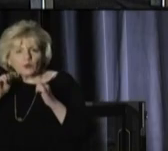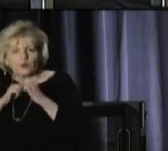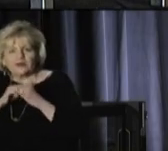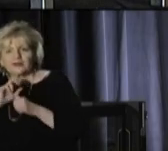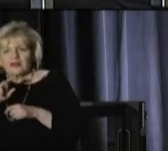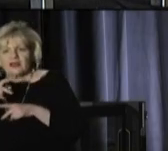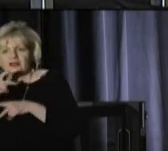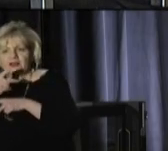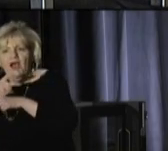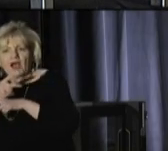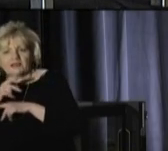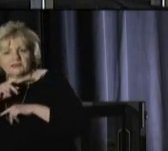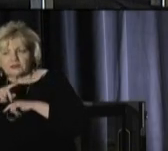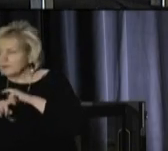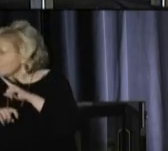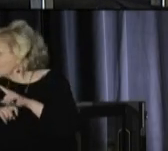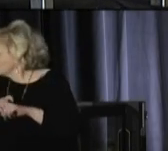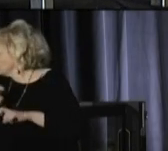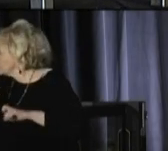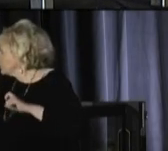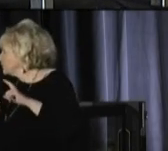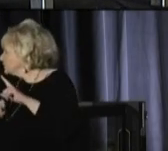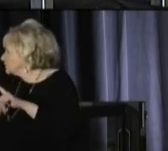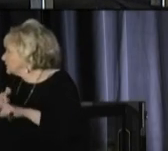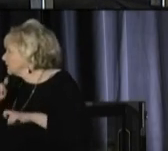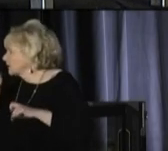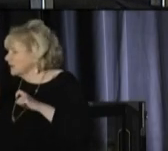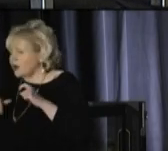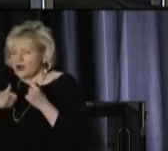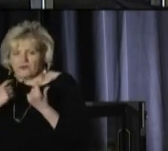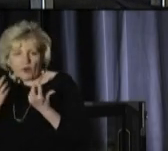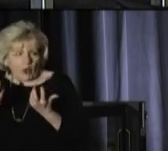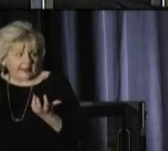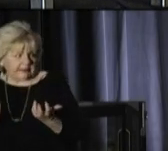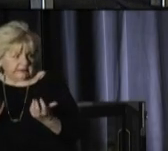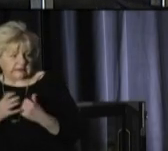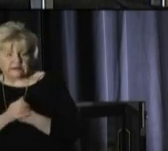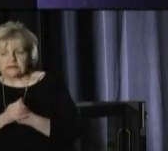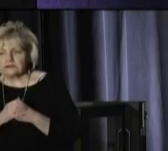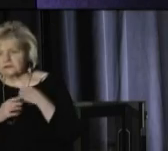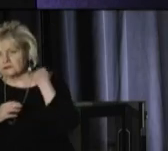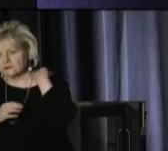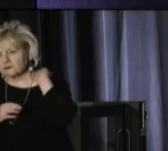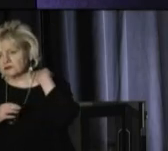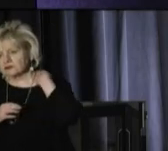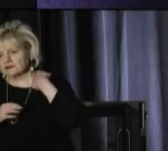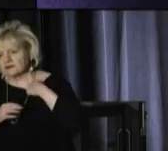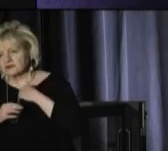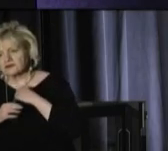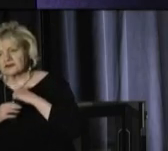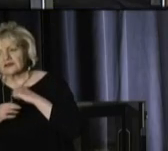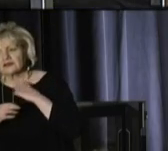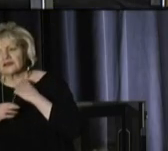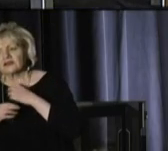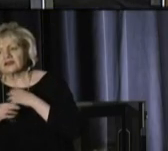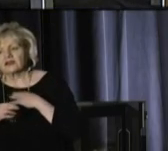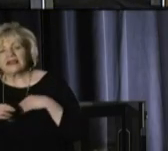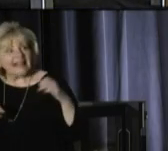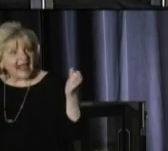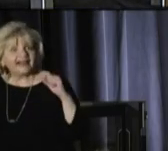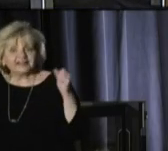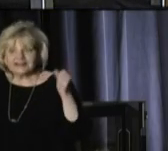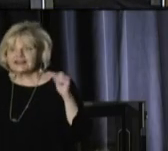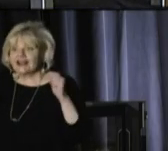of audience, you know what I mean? Yeah. Mm-hmm. You know, I had somebody ask me about that